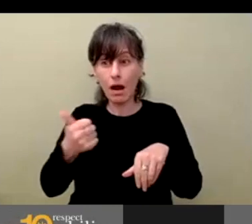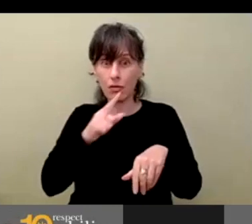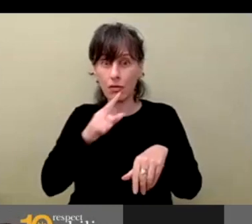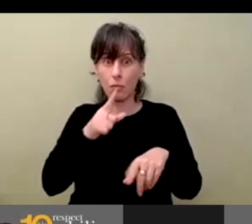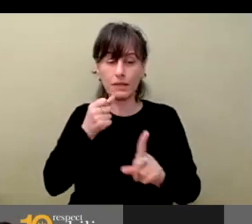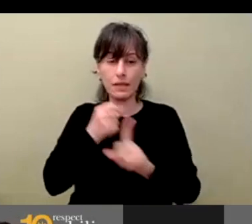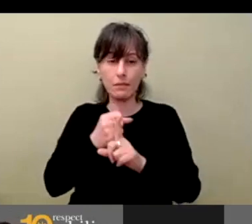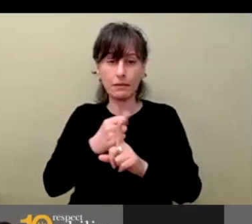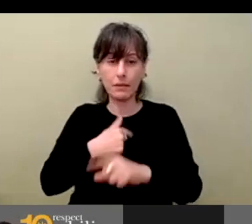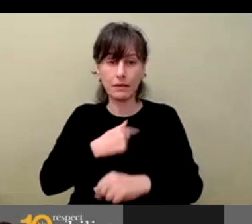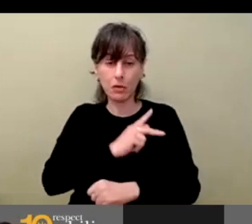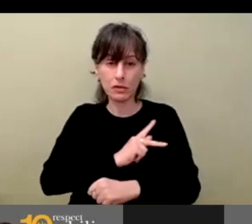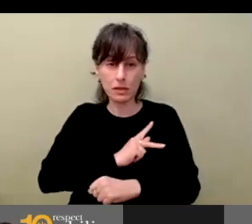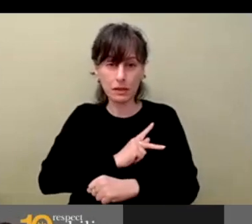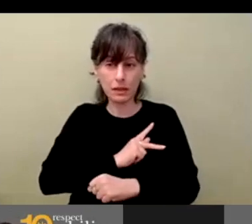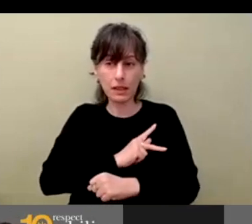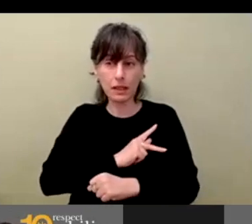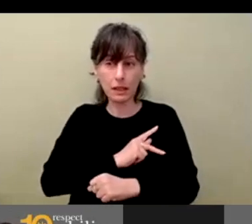me personally is